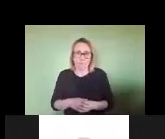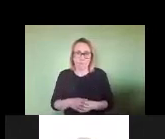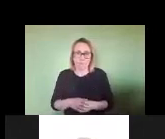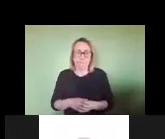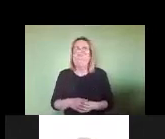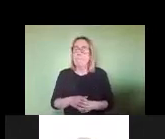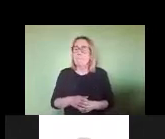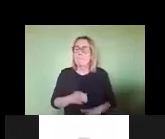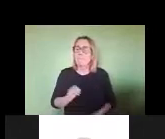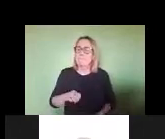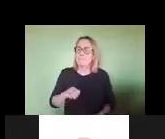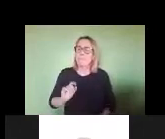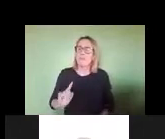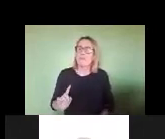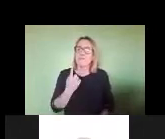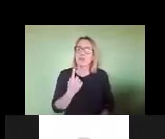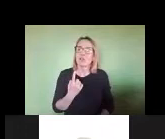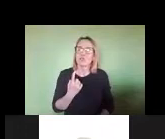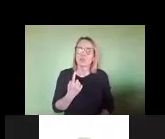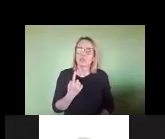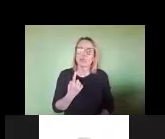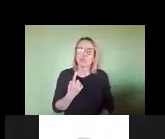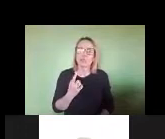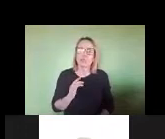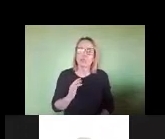first of all, it was through